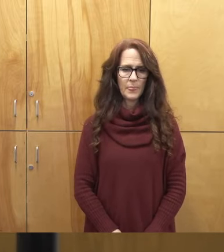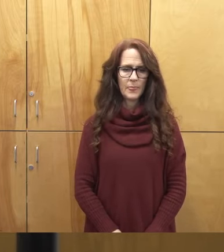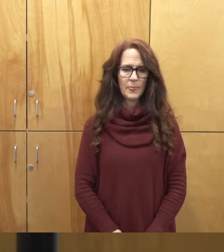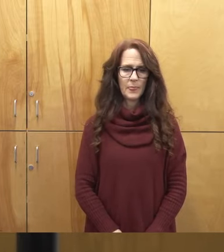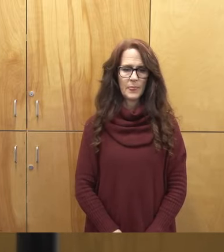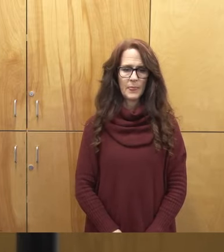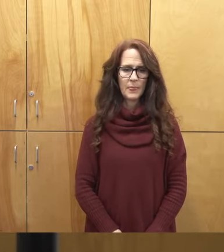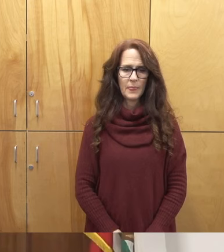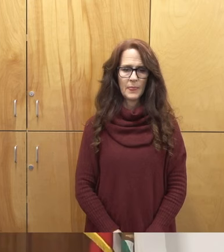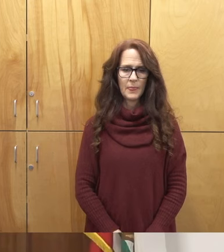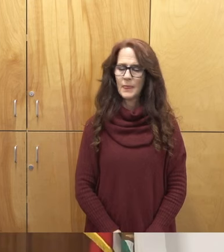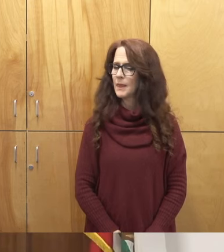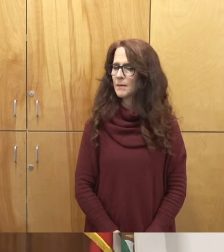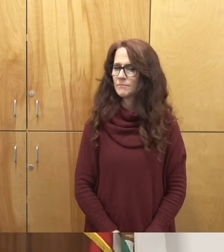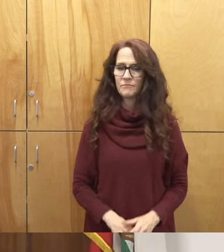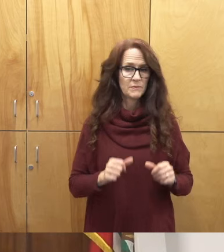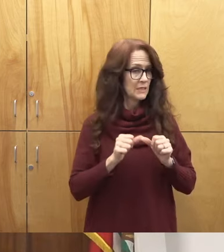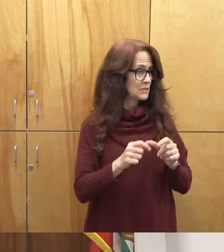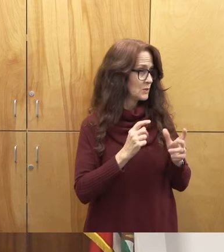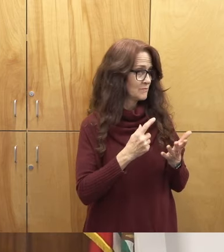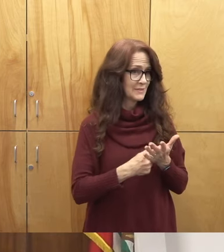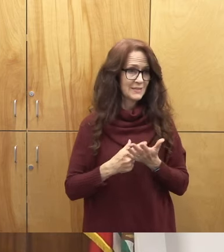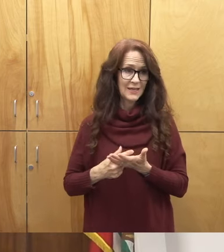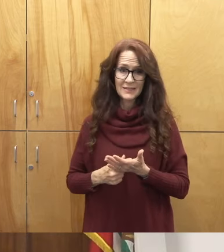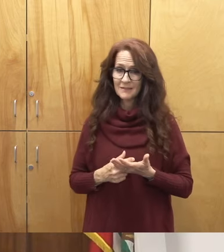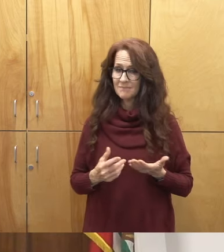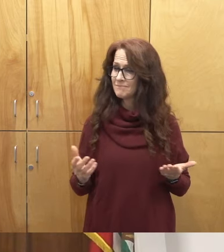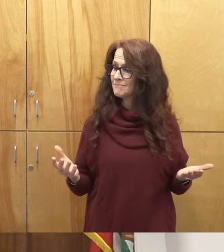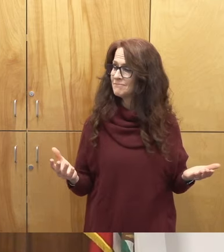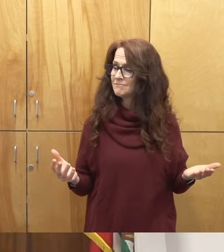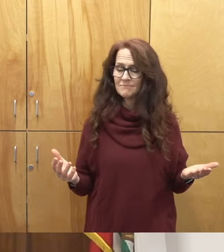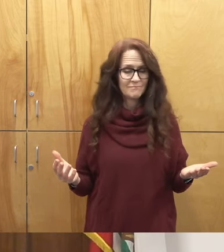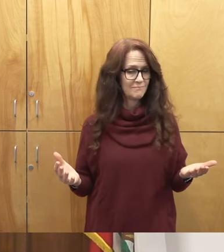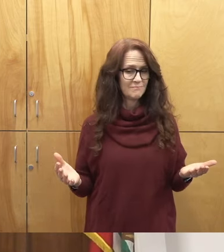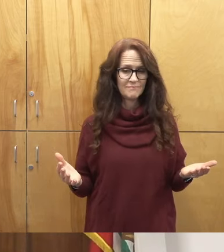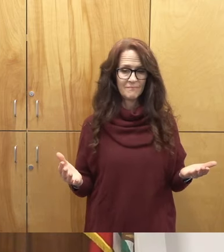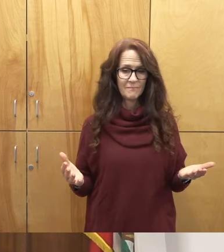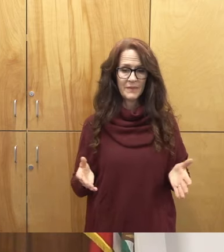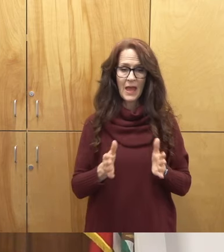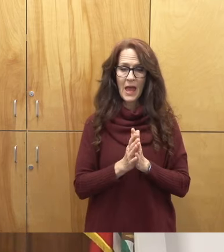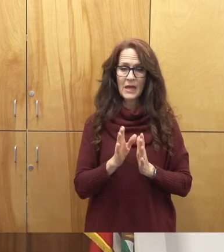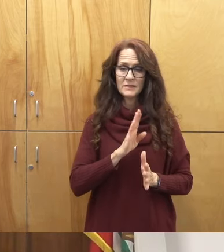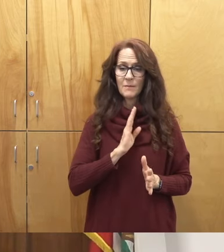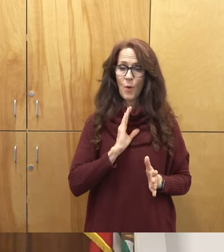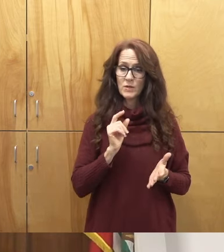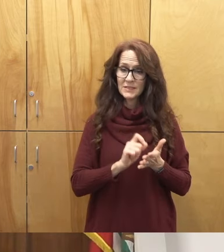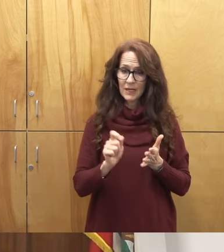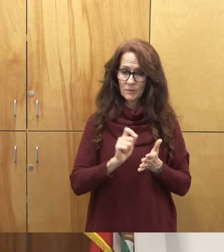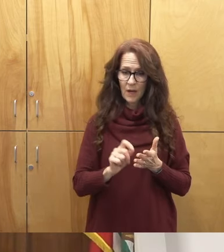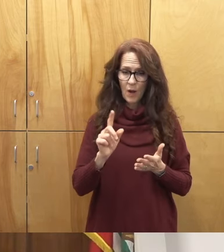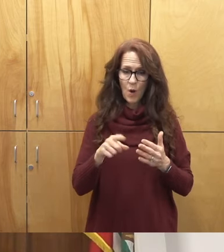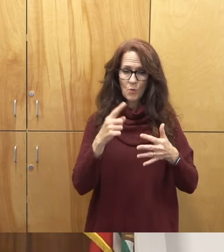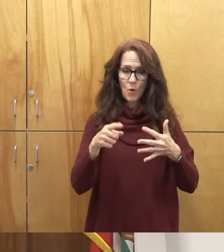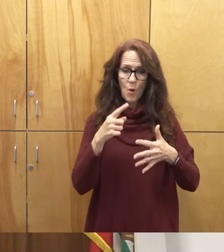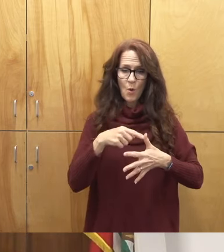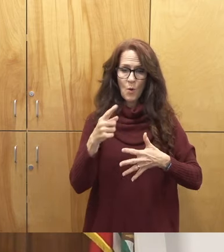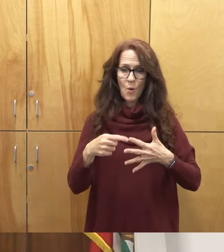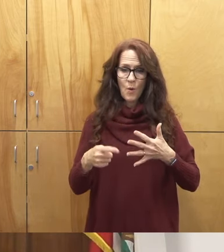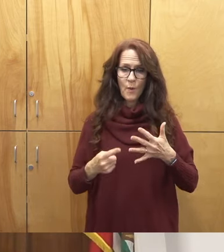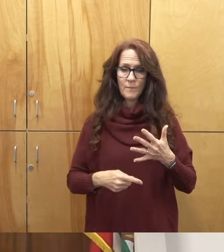Okay. Any further discussion? I will ask our board secretary to take a roll call vote.